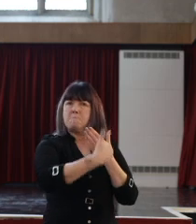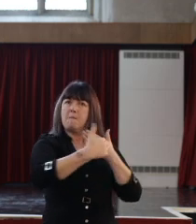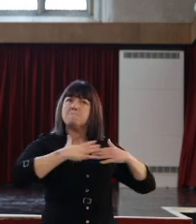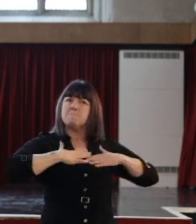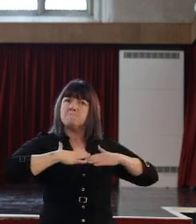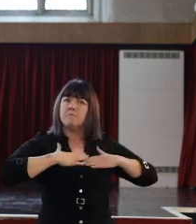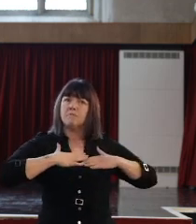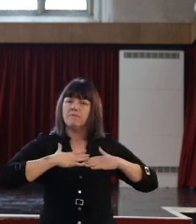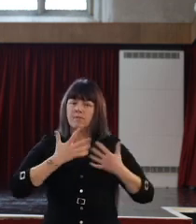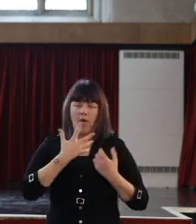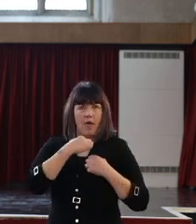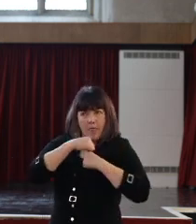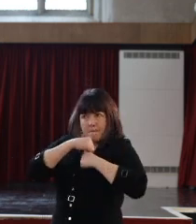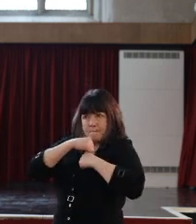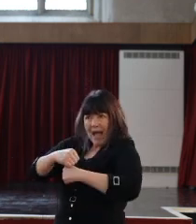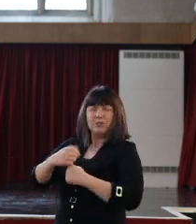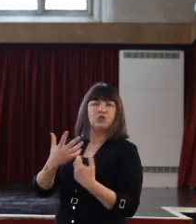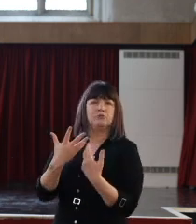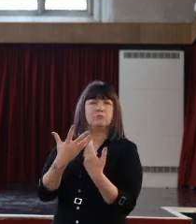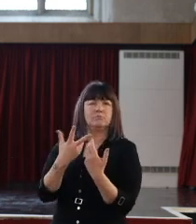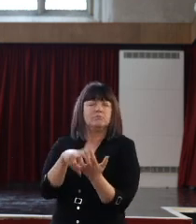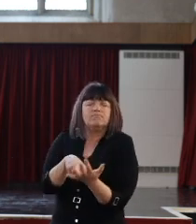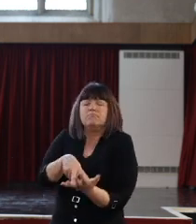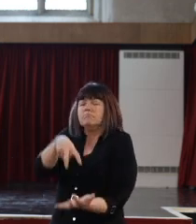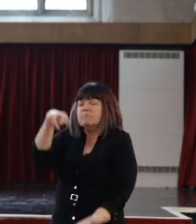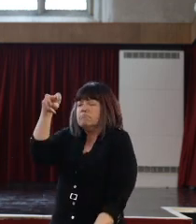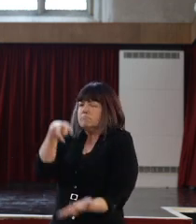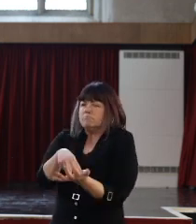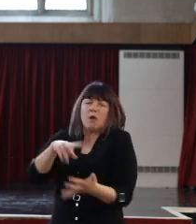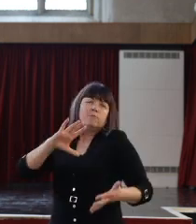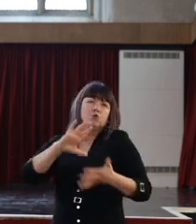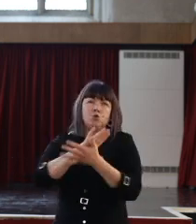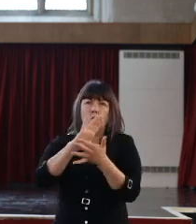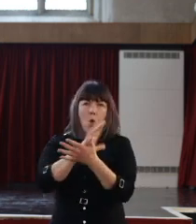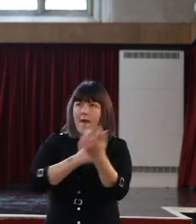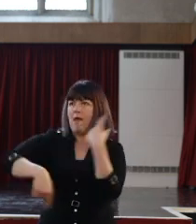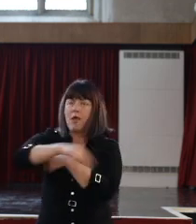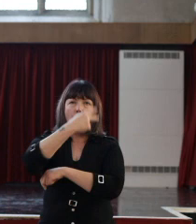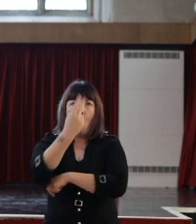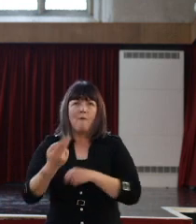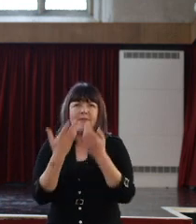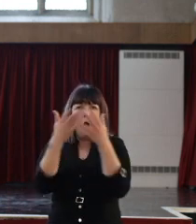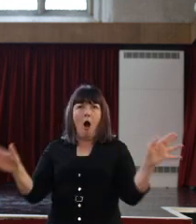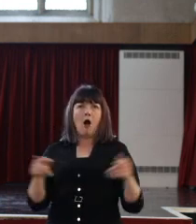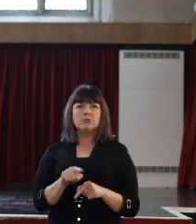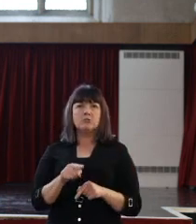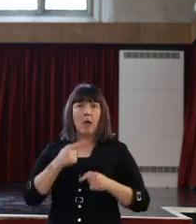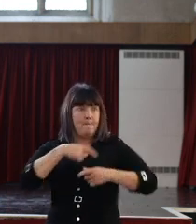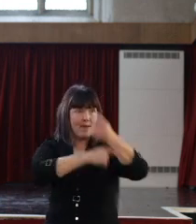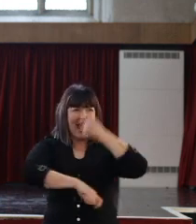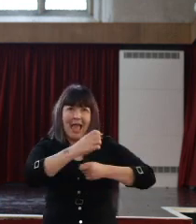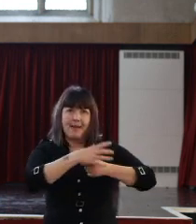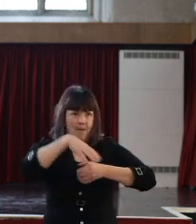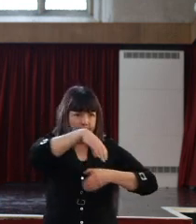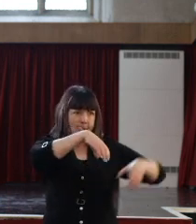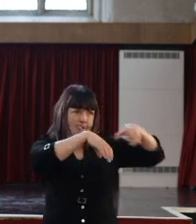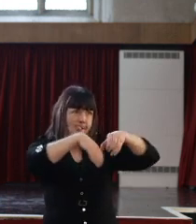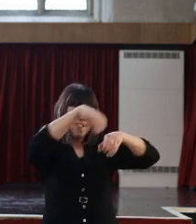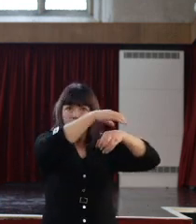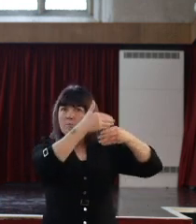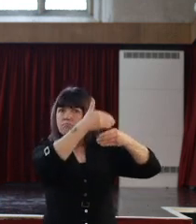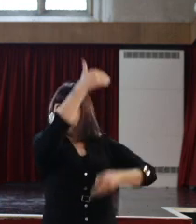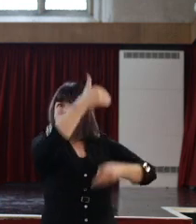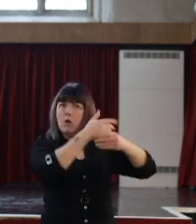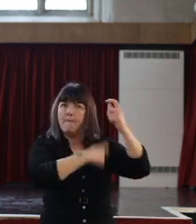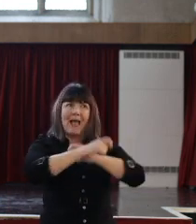joy the arts gave me. And culture was also a fortress that kept him out, the bastard, while I discovered a new